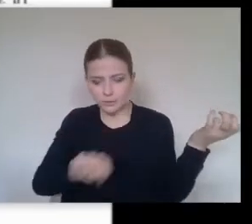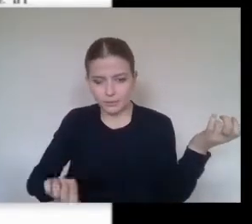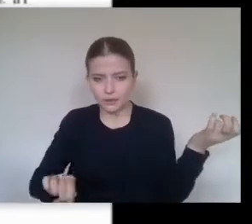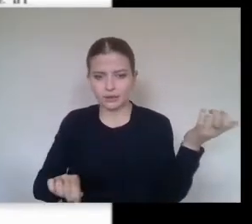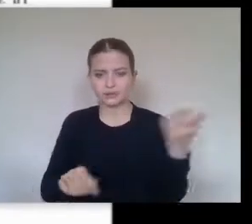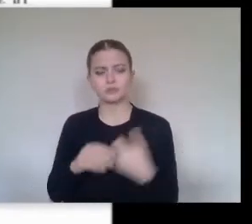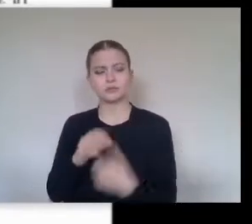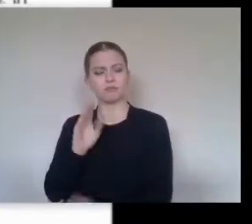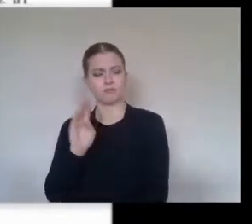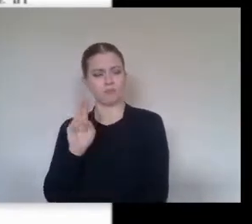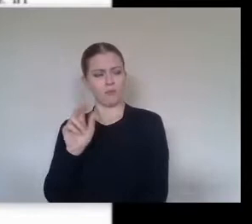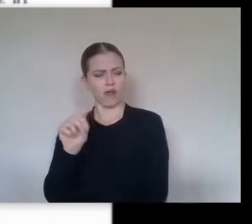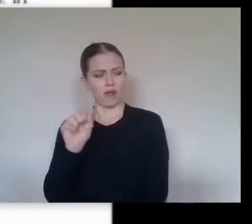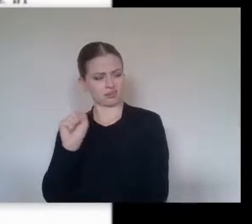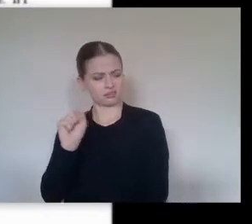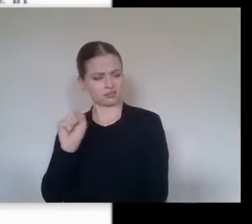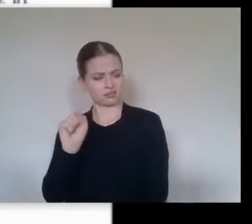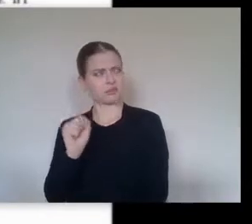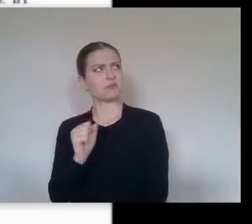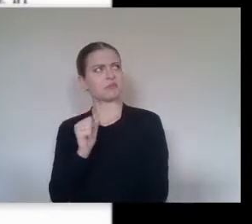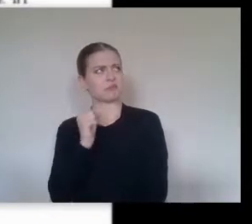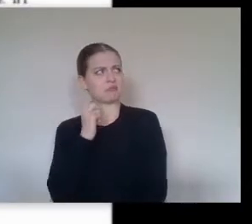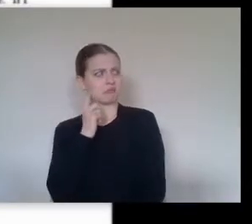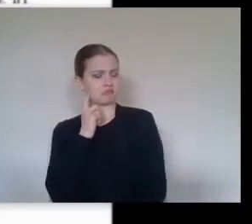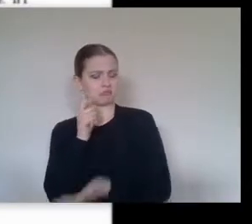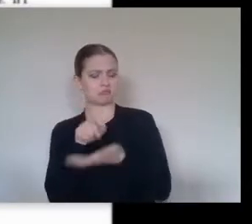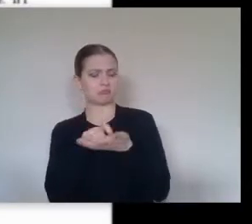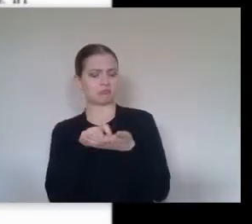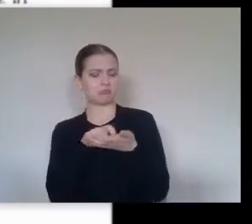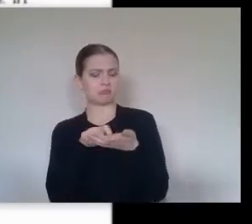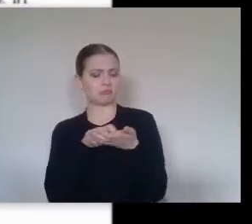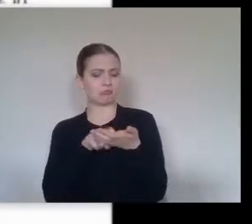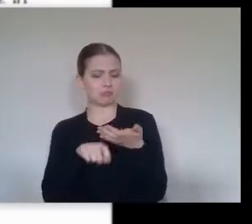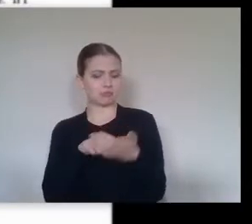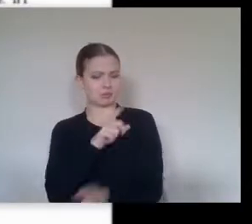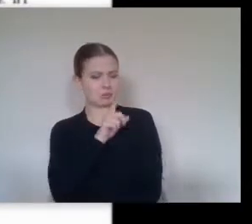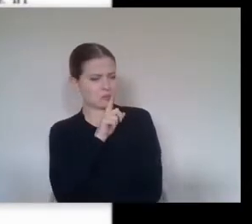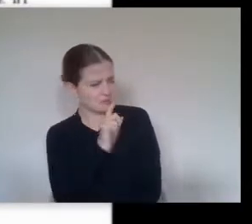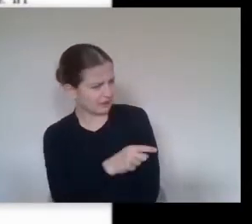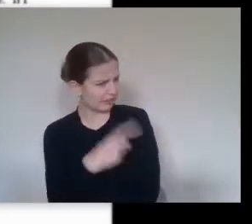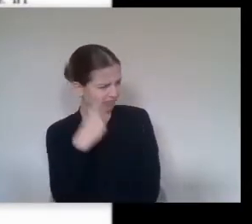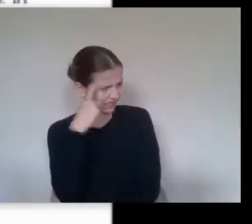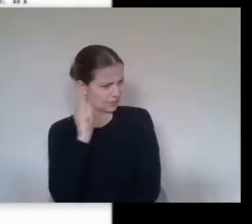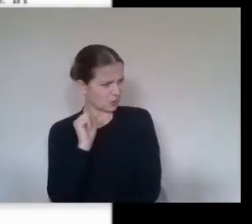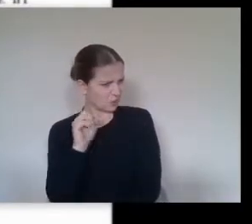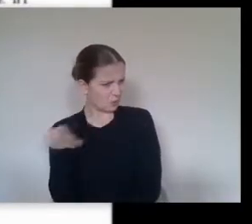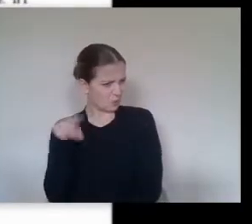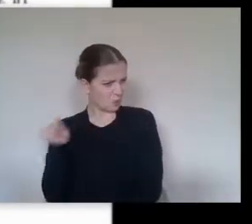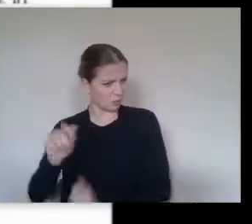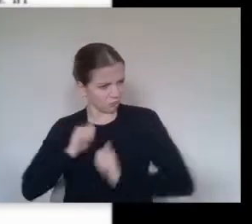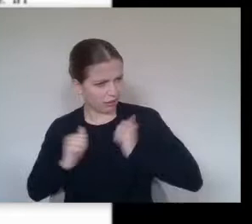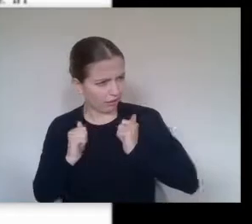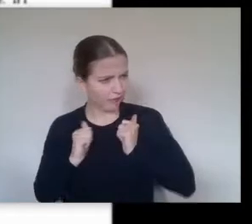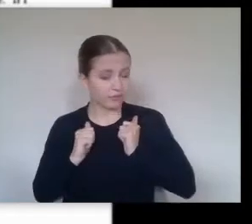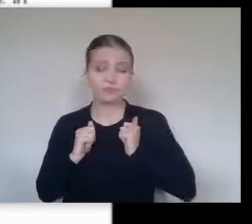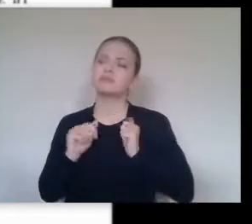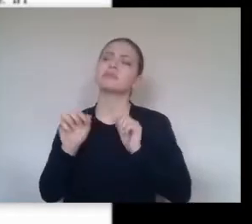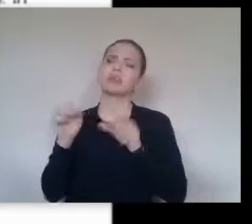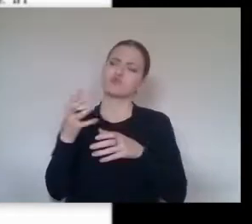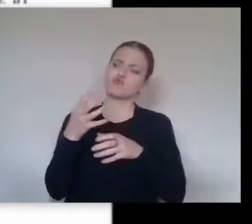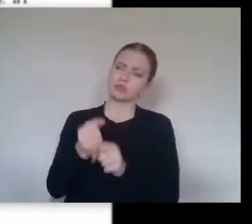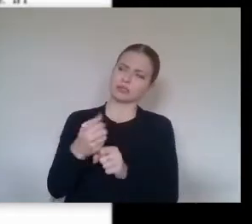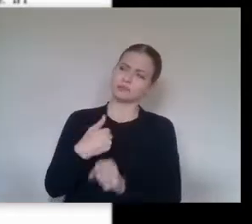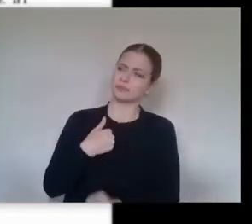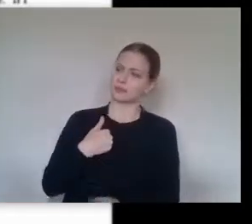The brass? The inspector said, writing in his notebook. You really think so? You can trust